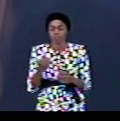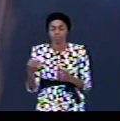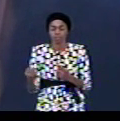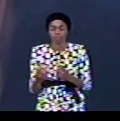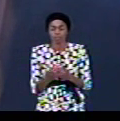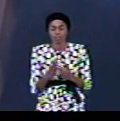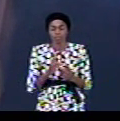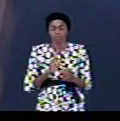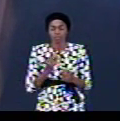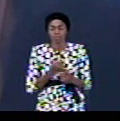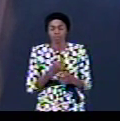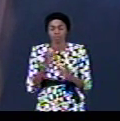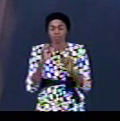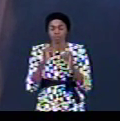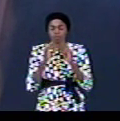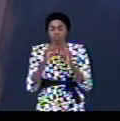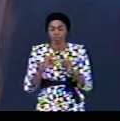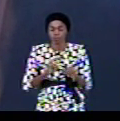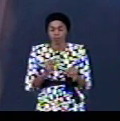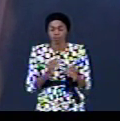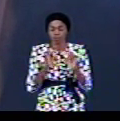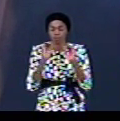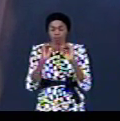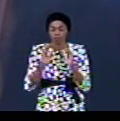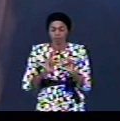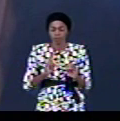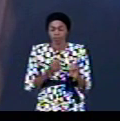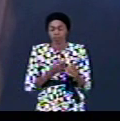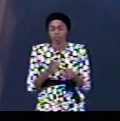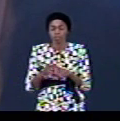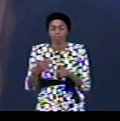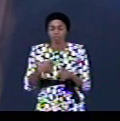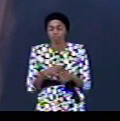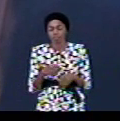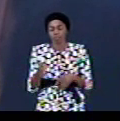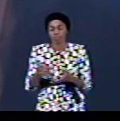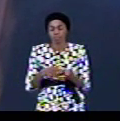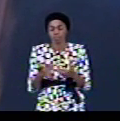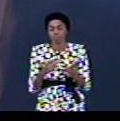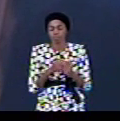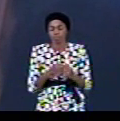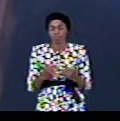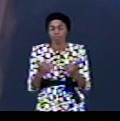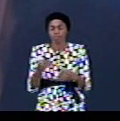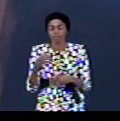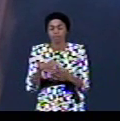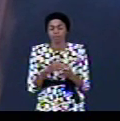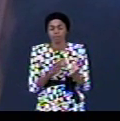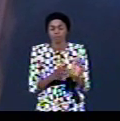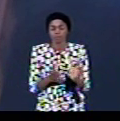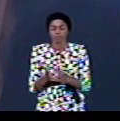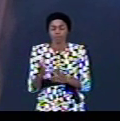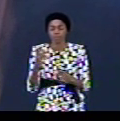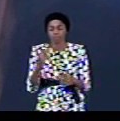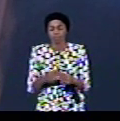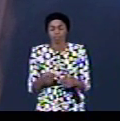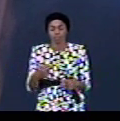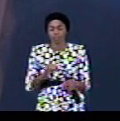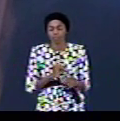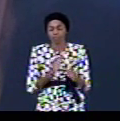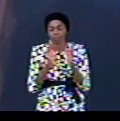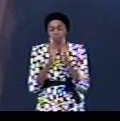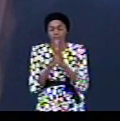us, instruct us, teach us as we read together now. In Jesus' name, I